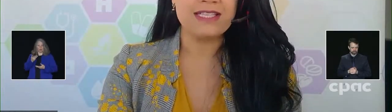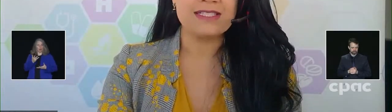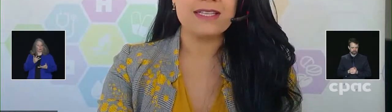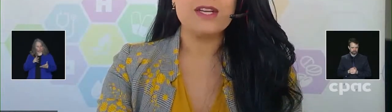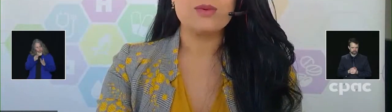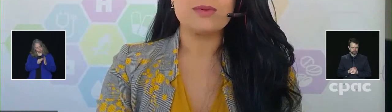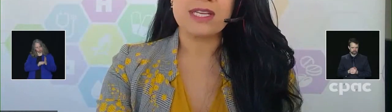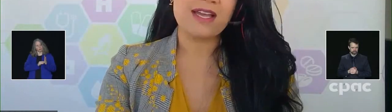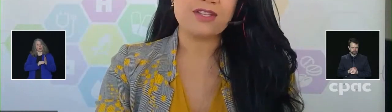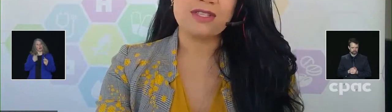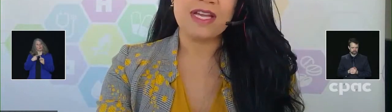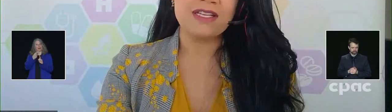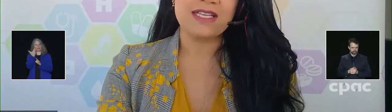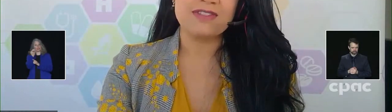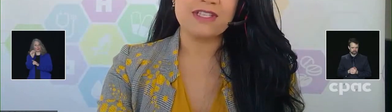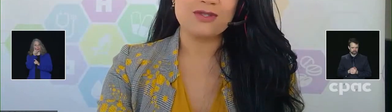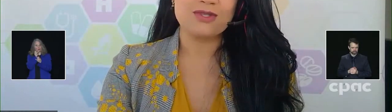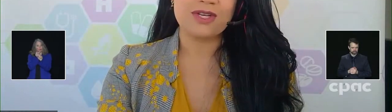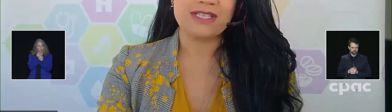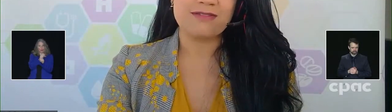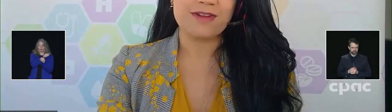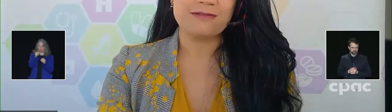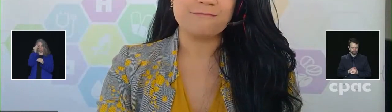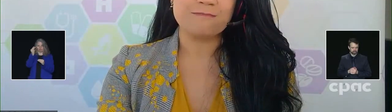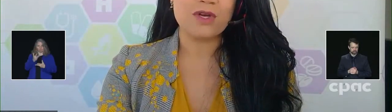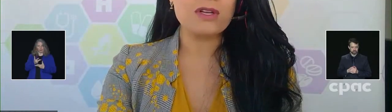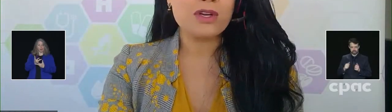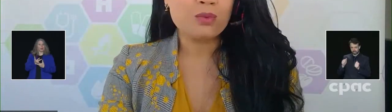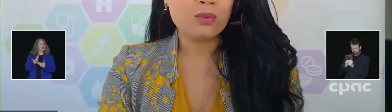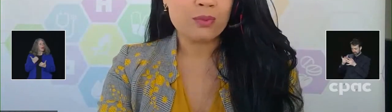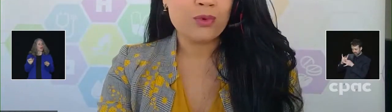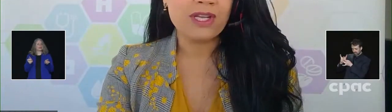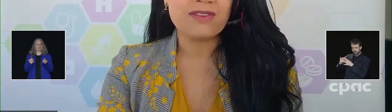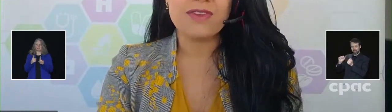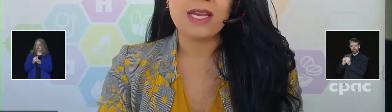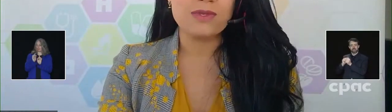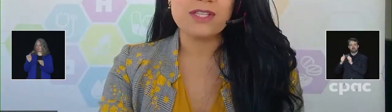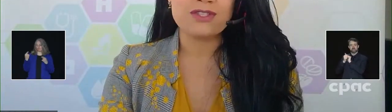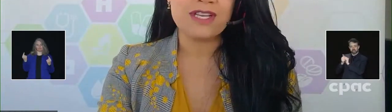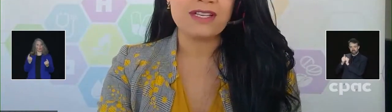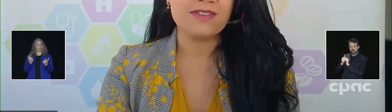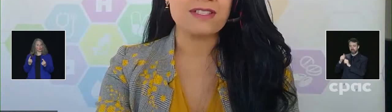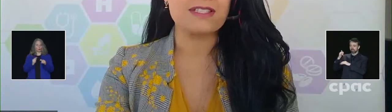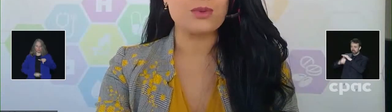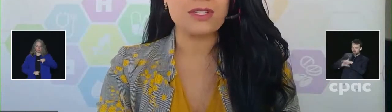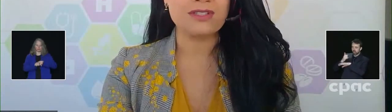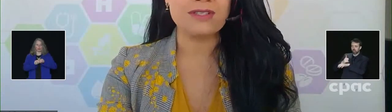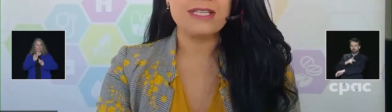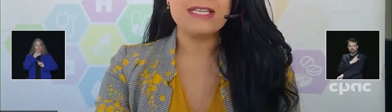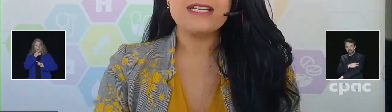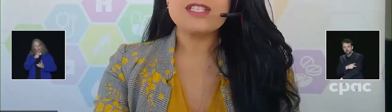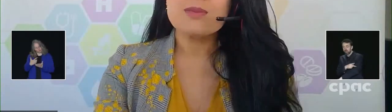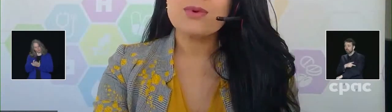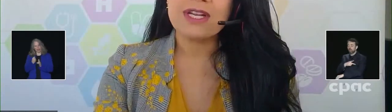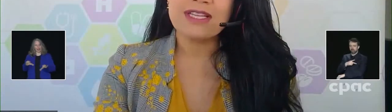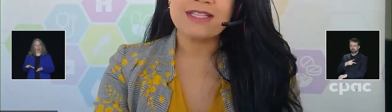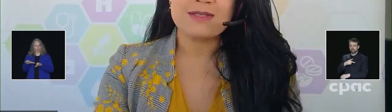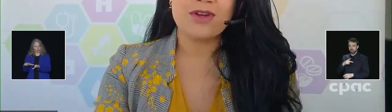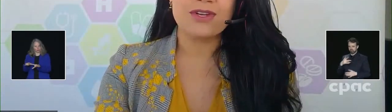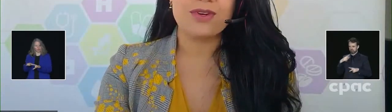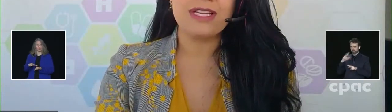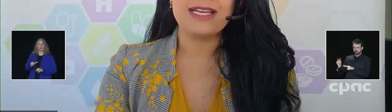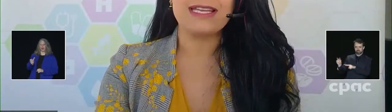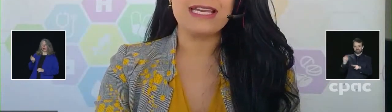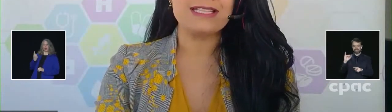vaccines, we will take action if any safety issues are identified. Ongoing reporting of any potential side effects is critical to supporting